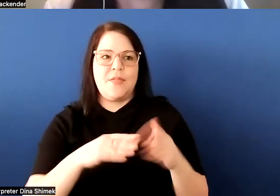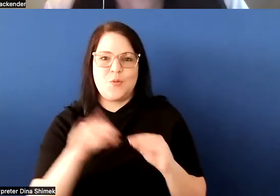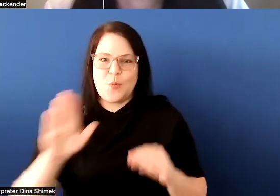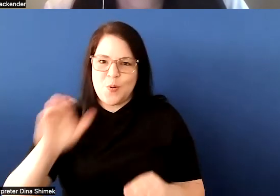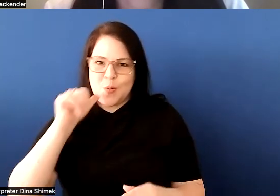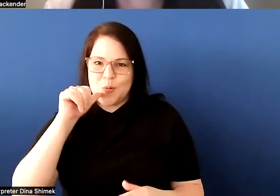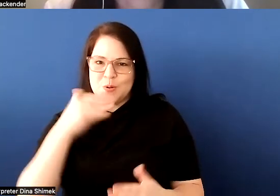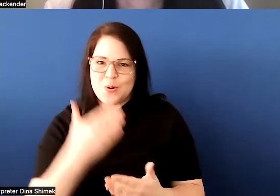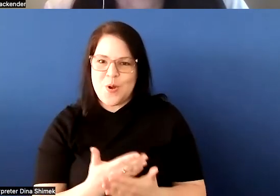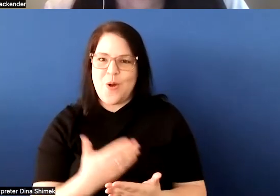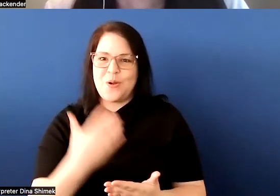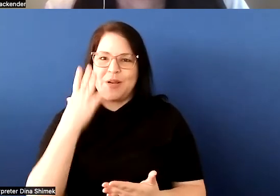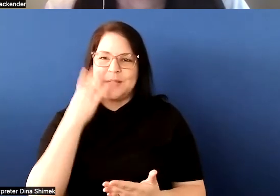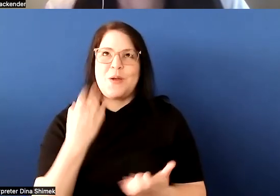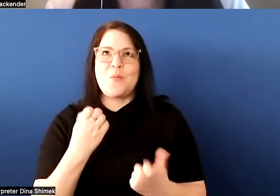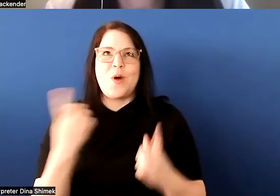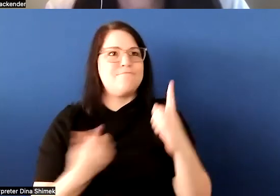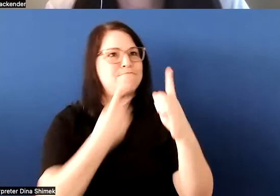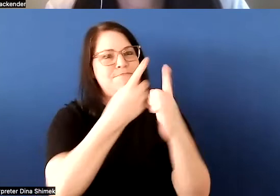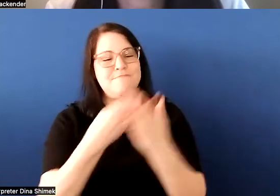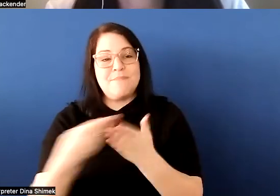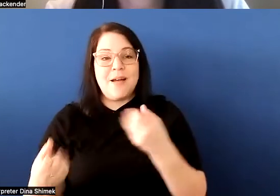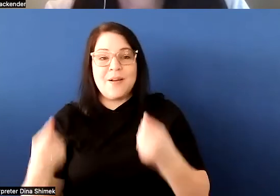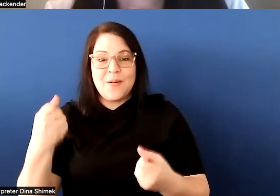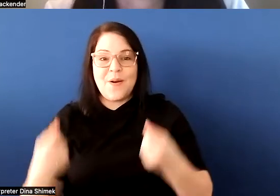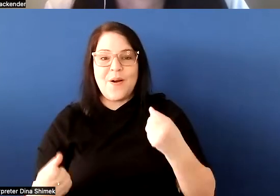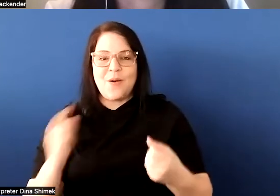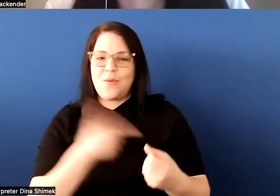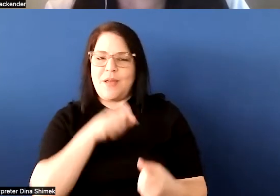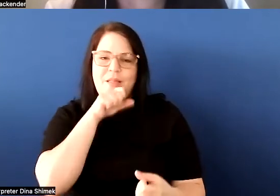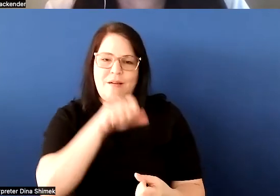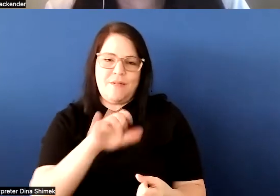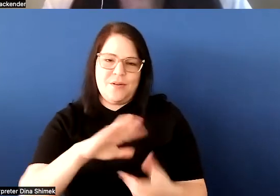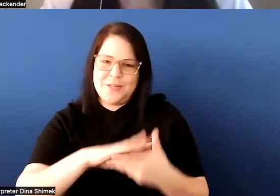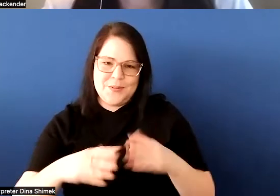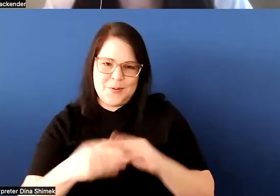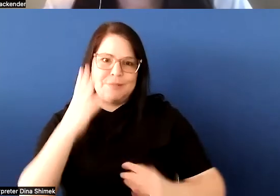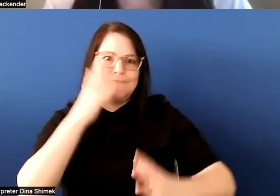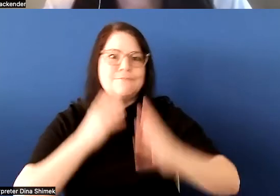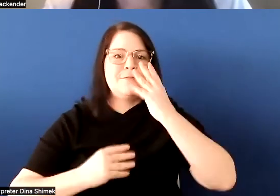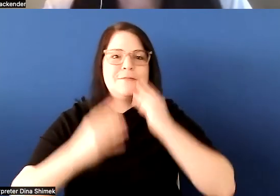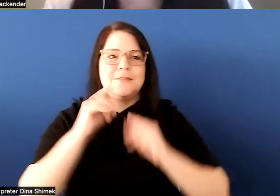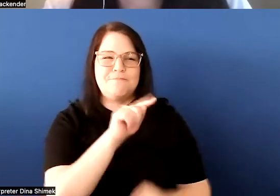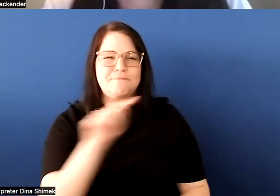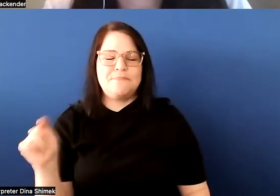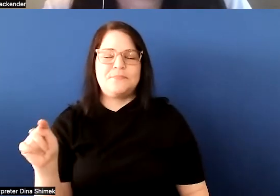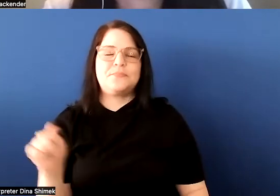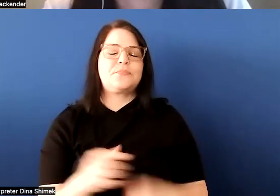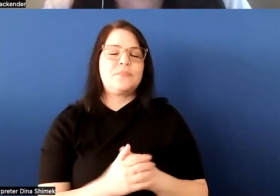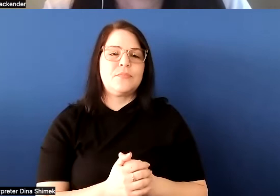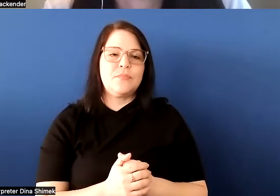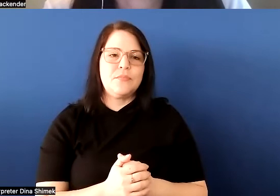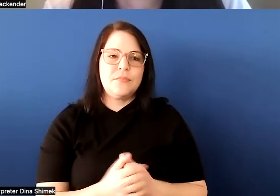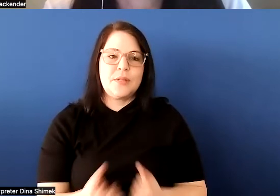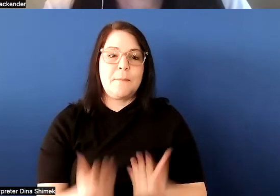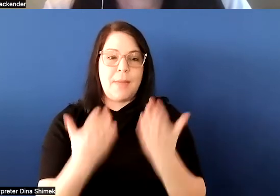daughter, saving to buy a car. We absolutely love hearing those stories. I would say a large percentage of